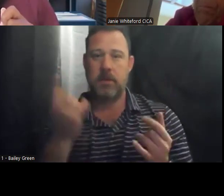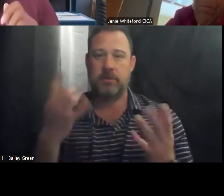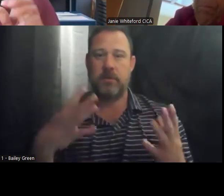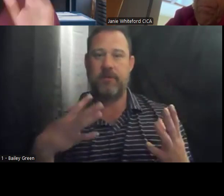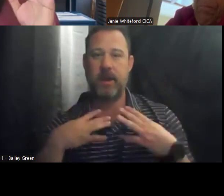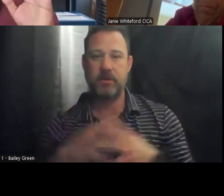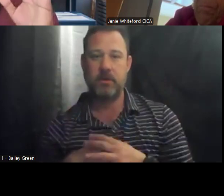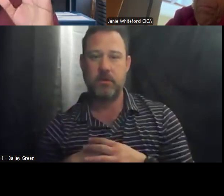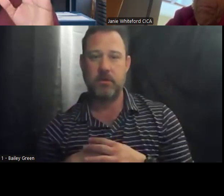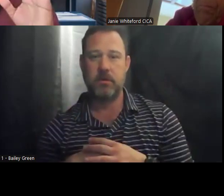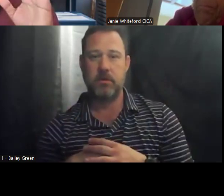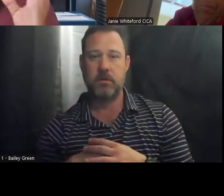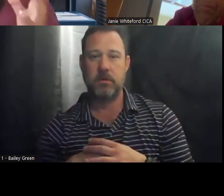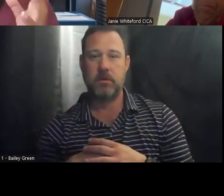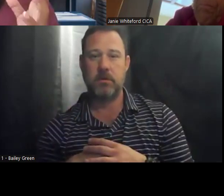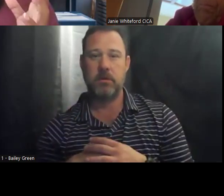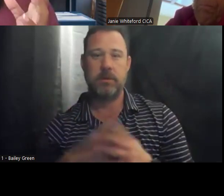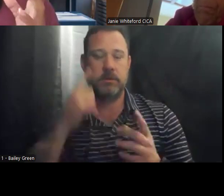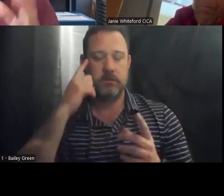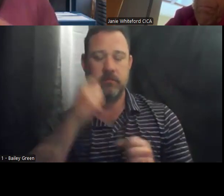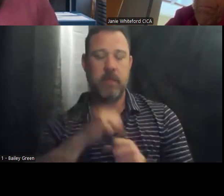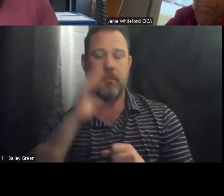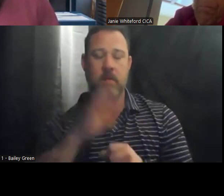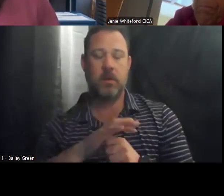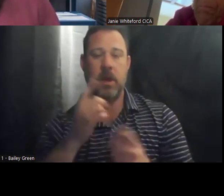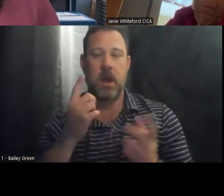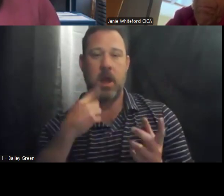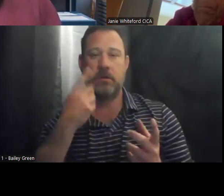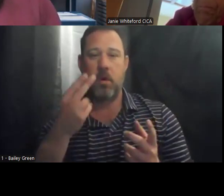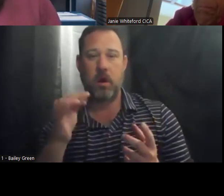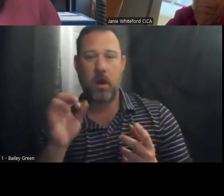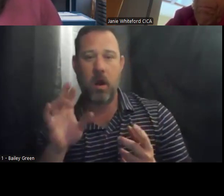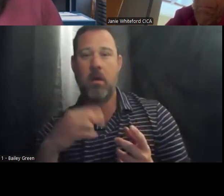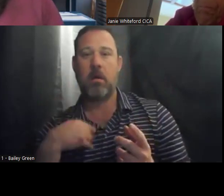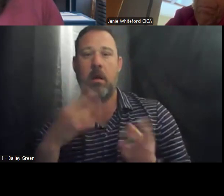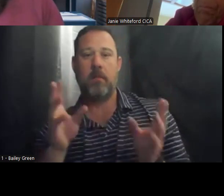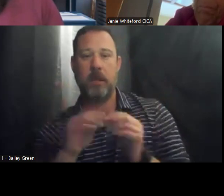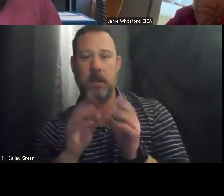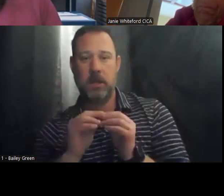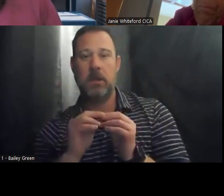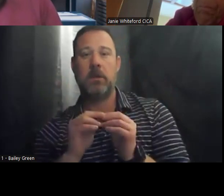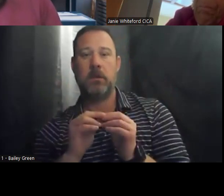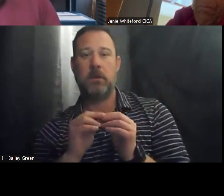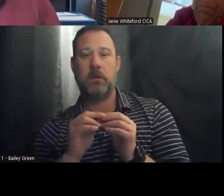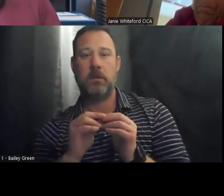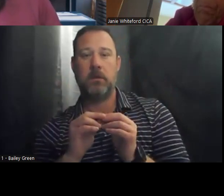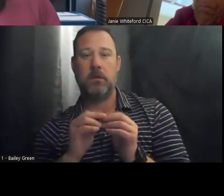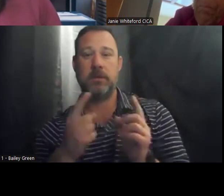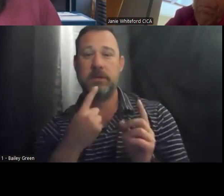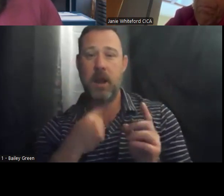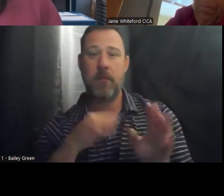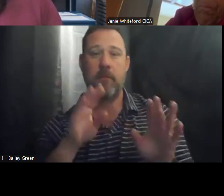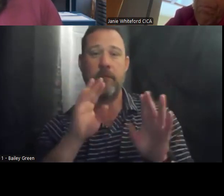vacation. It's mind blowing. I told Hagar in our HCPS meeting to say I'm